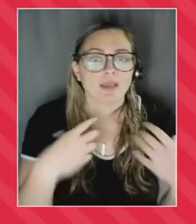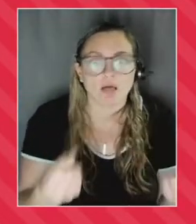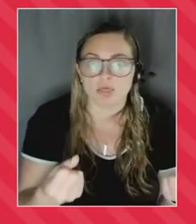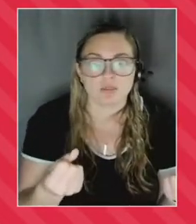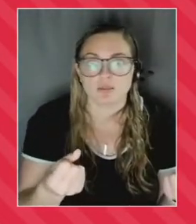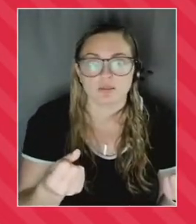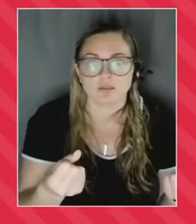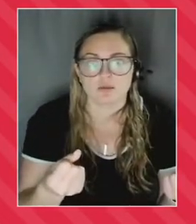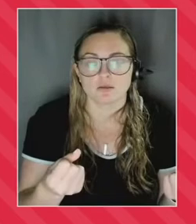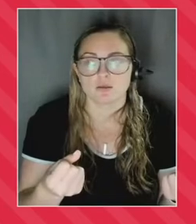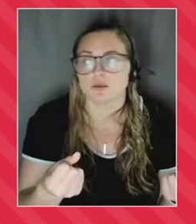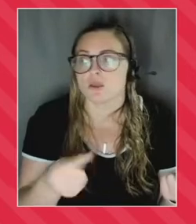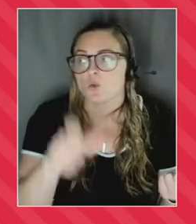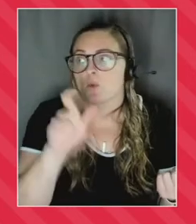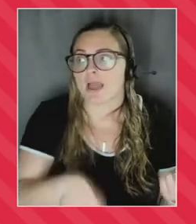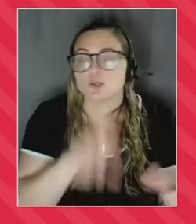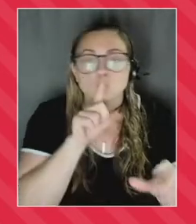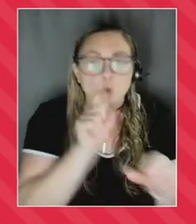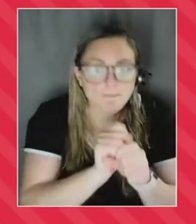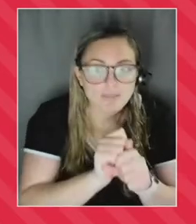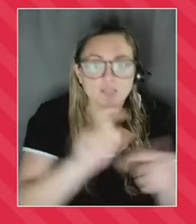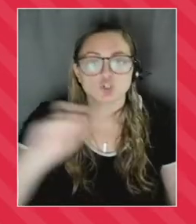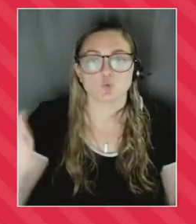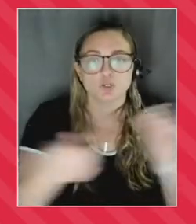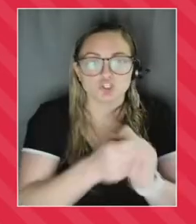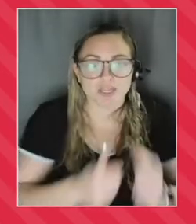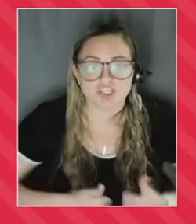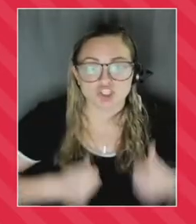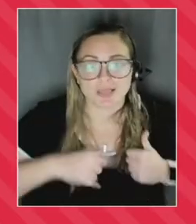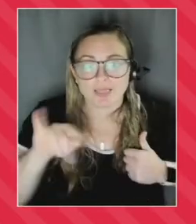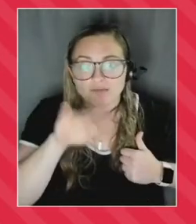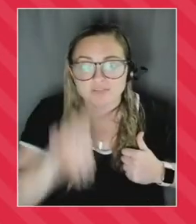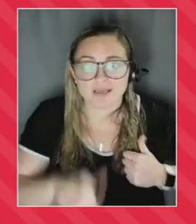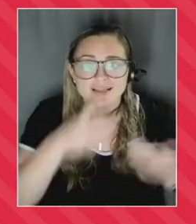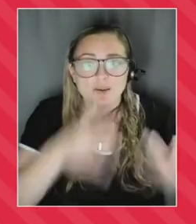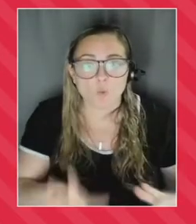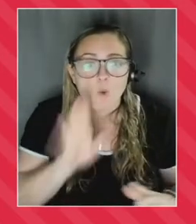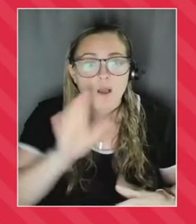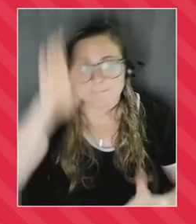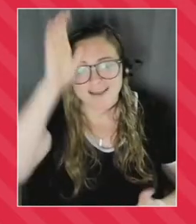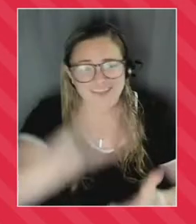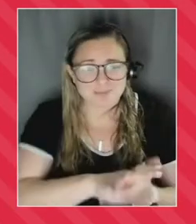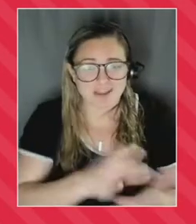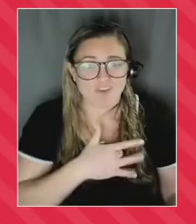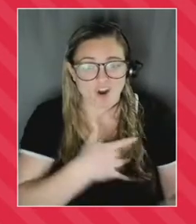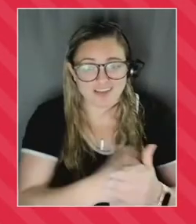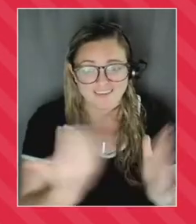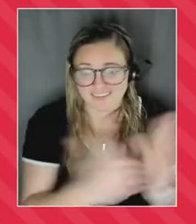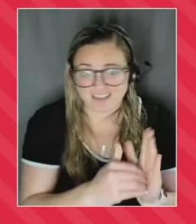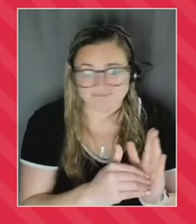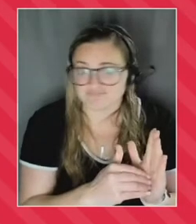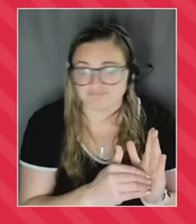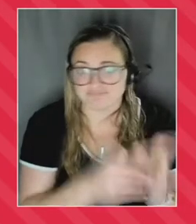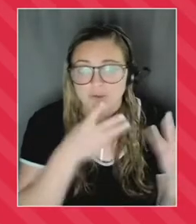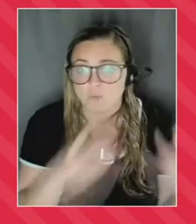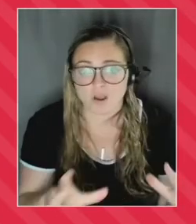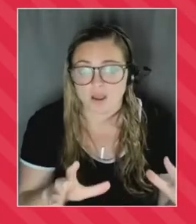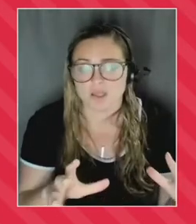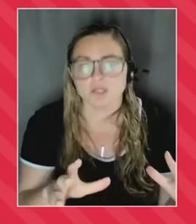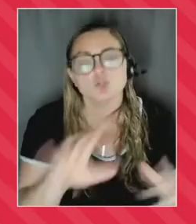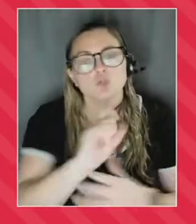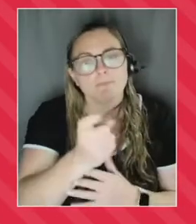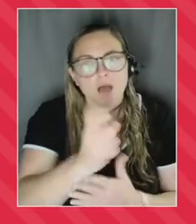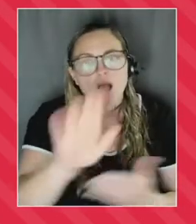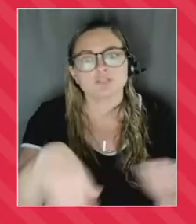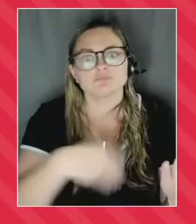We had to commit to a change in lifestyle. I didn't want my husband to have another heart attack. So the box came at a really good time when